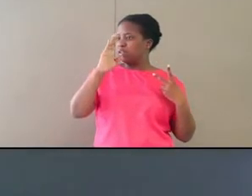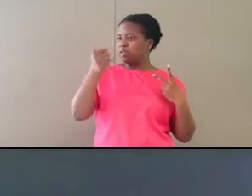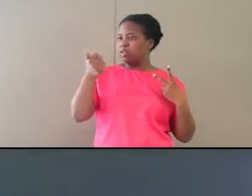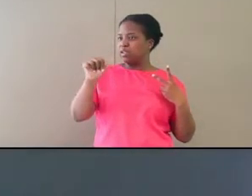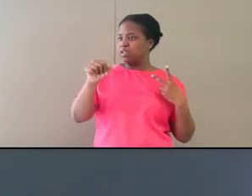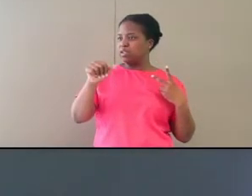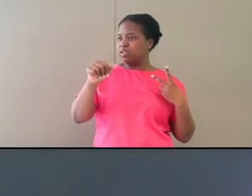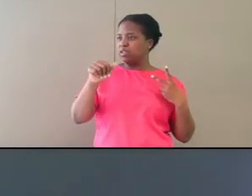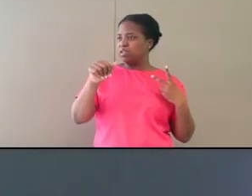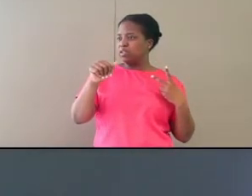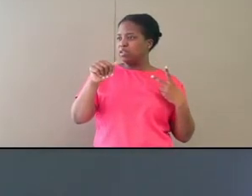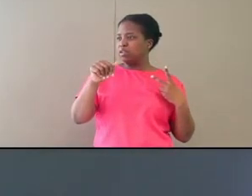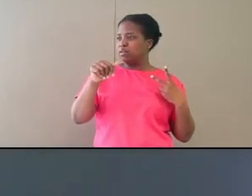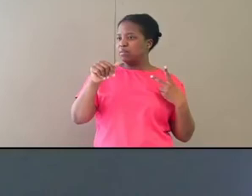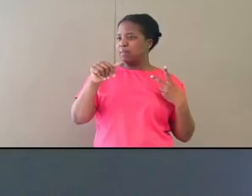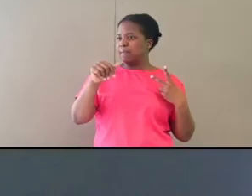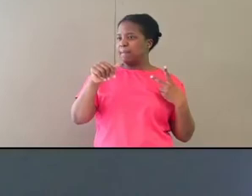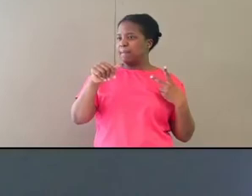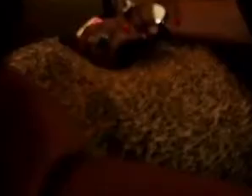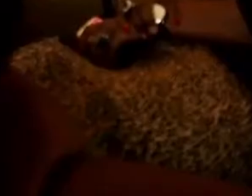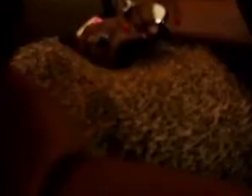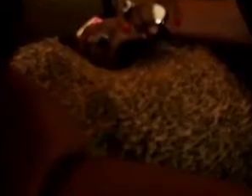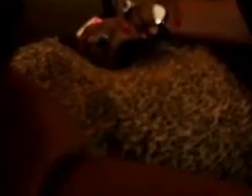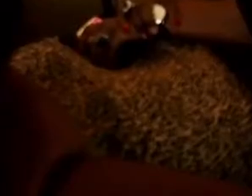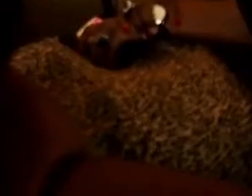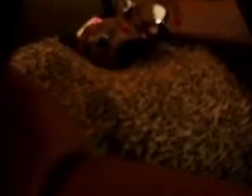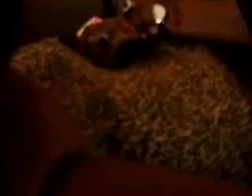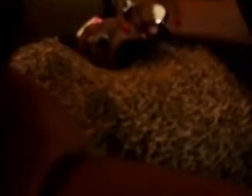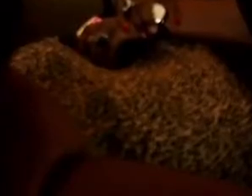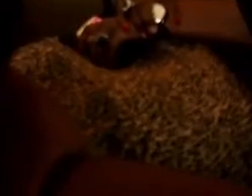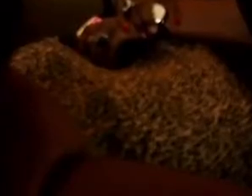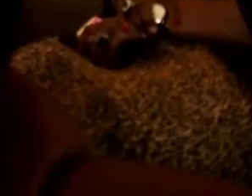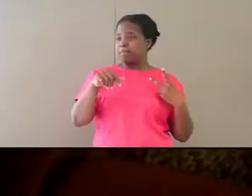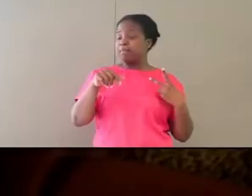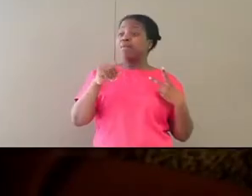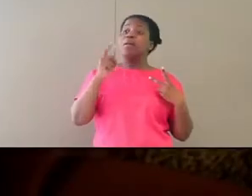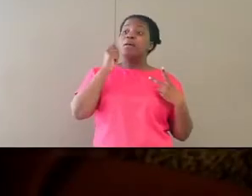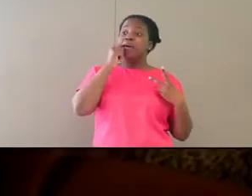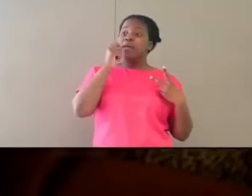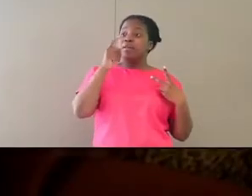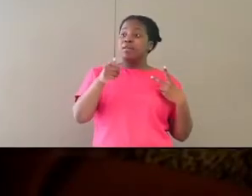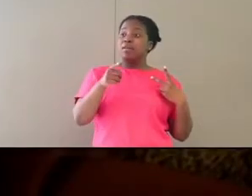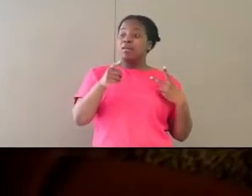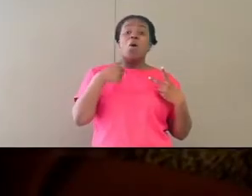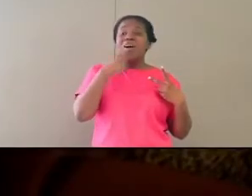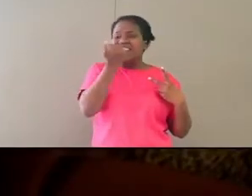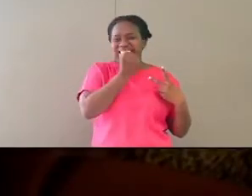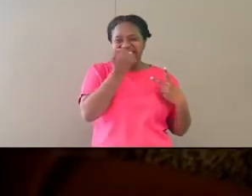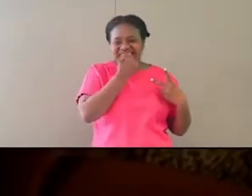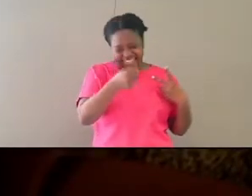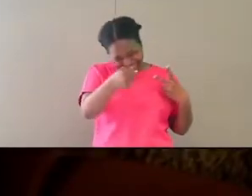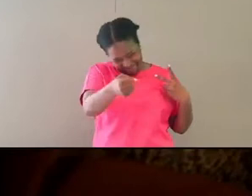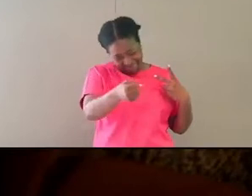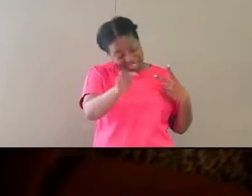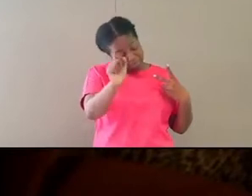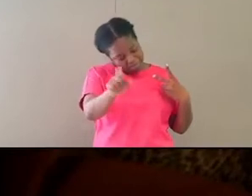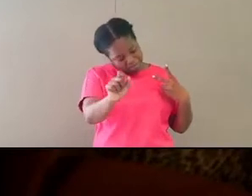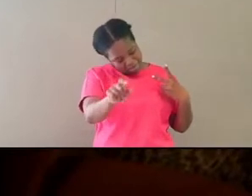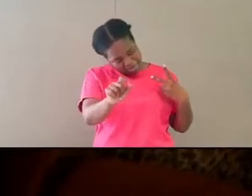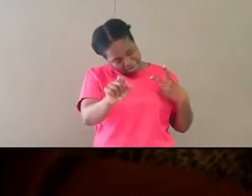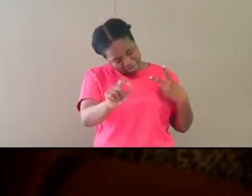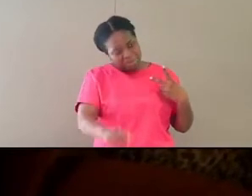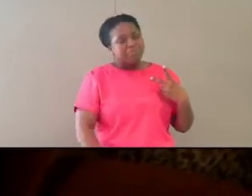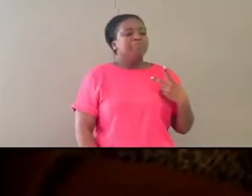Next. Madam, let's take the gentleman in front of you first and then we'll go to the gentleman at the back. Just in front of you. There we go.